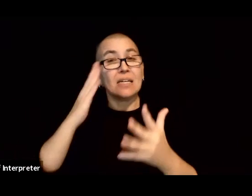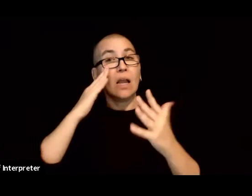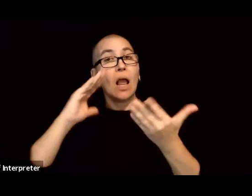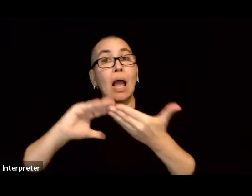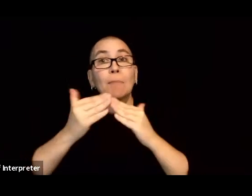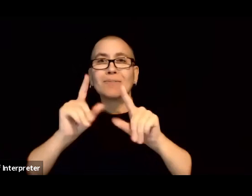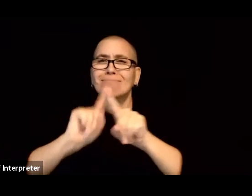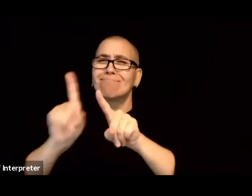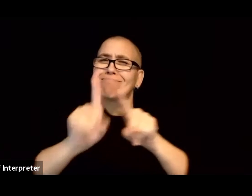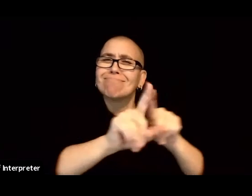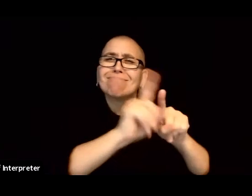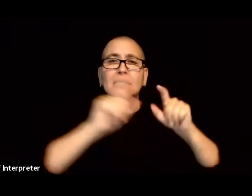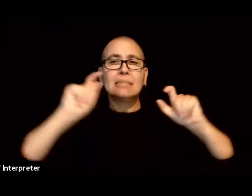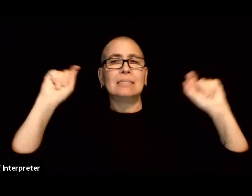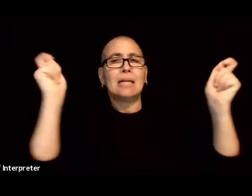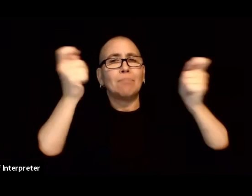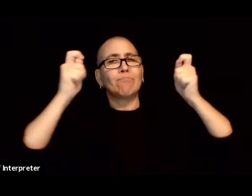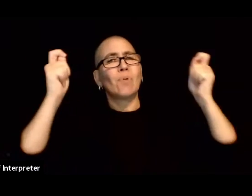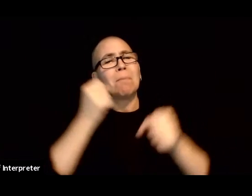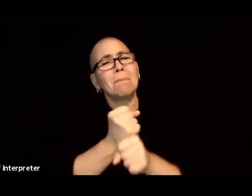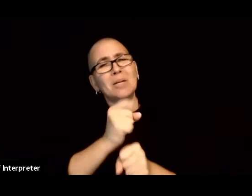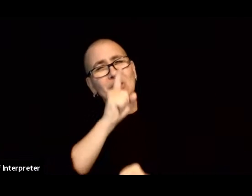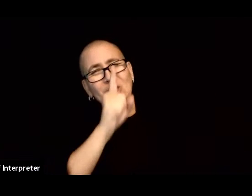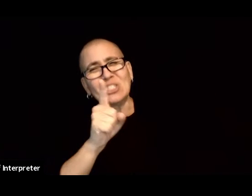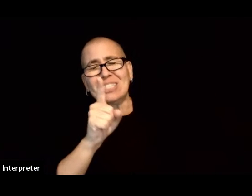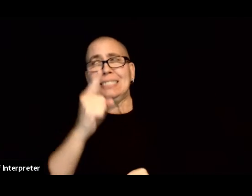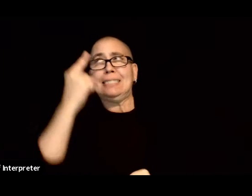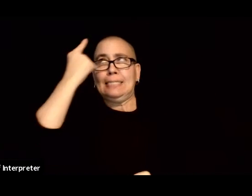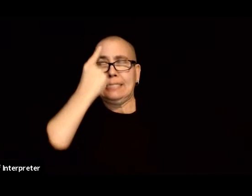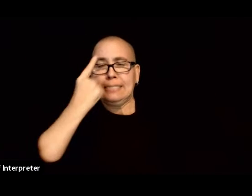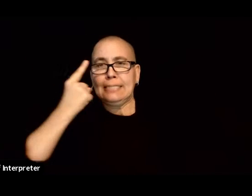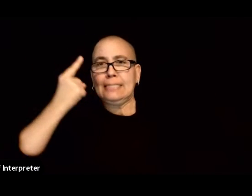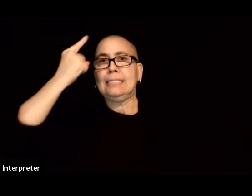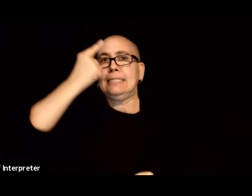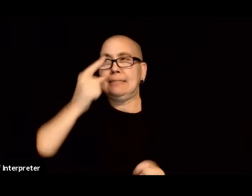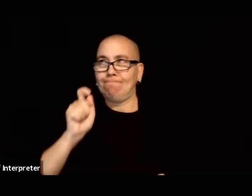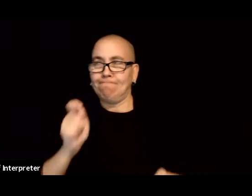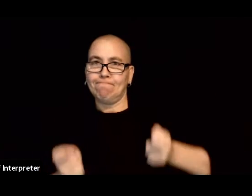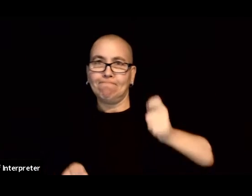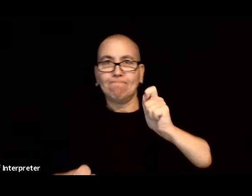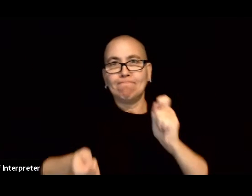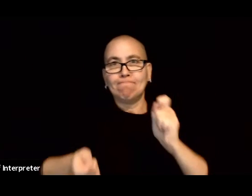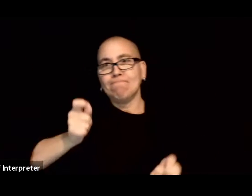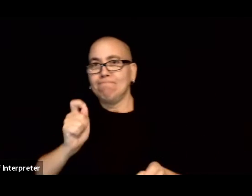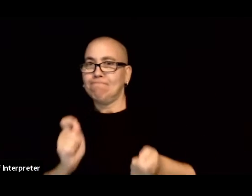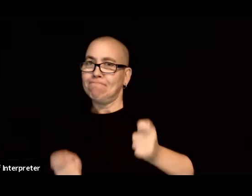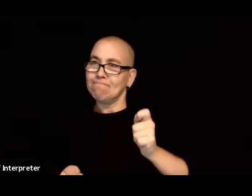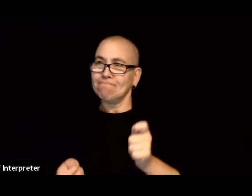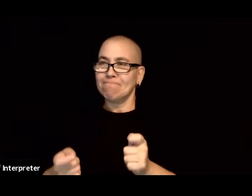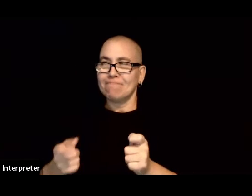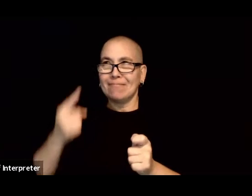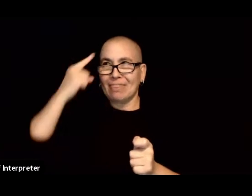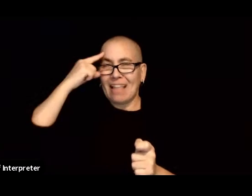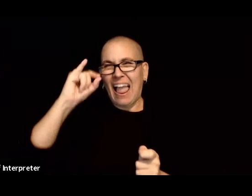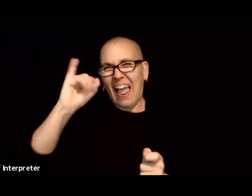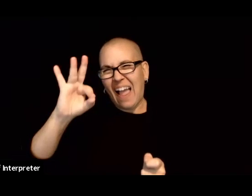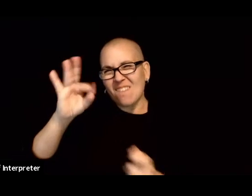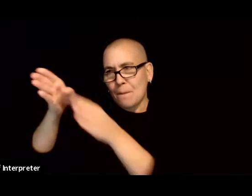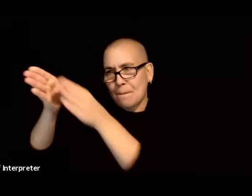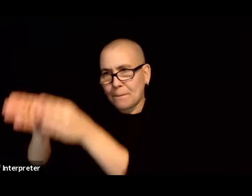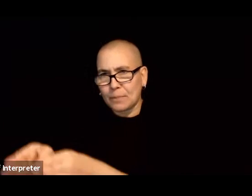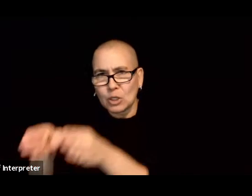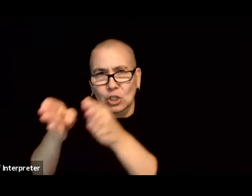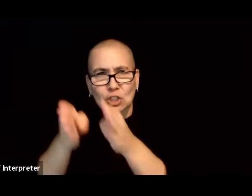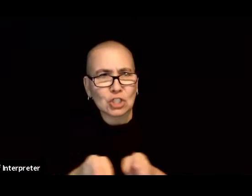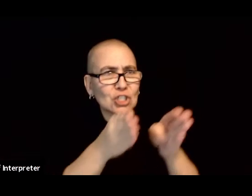practices. To your point, it's very important that each part of our community has information that's really relevant to them. So I hope